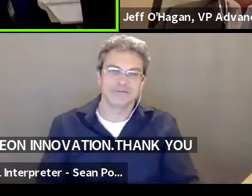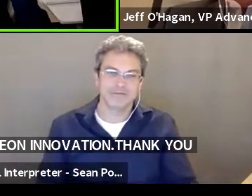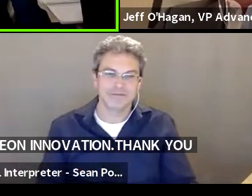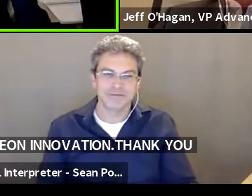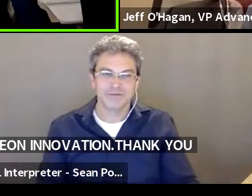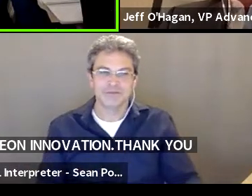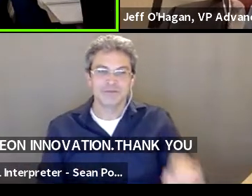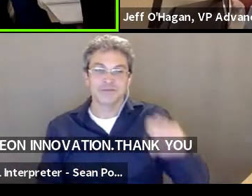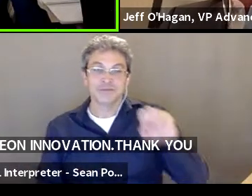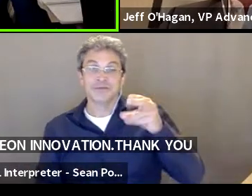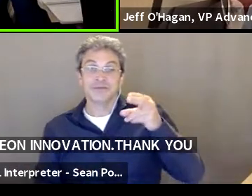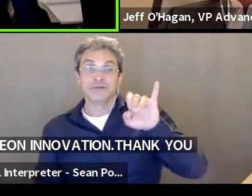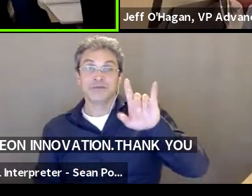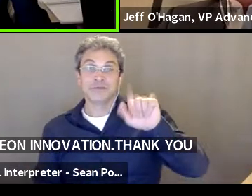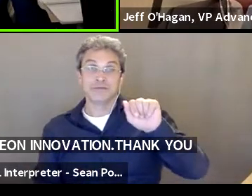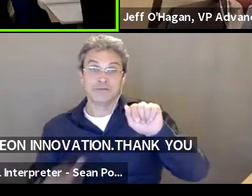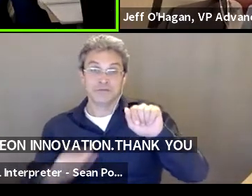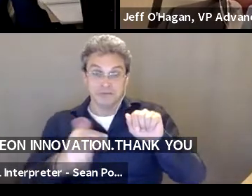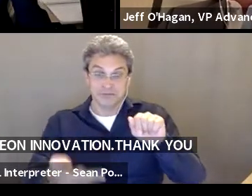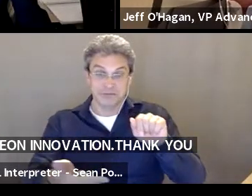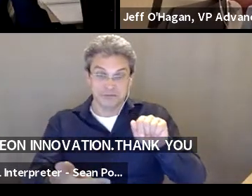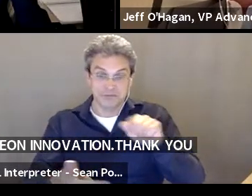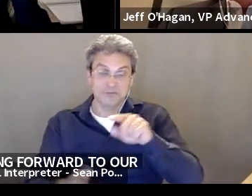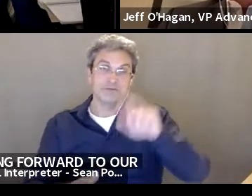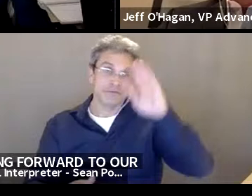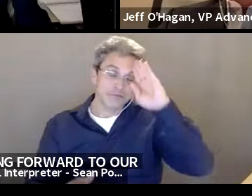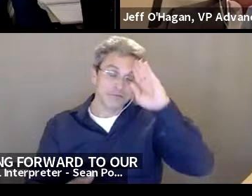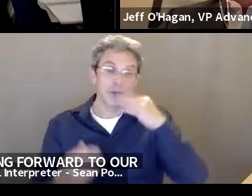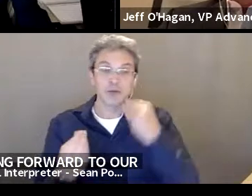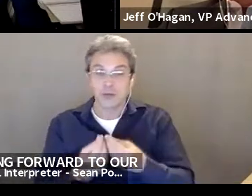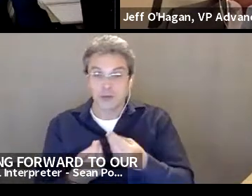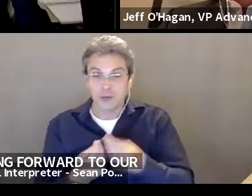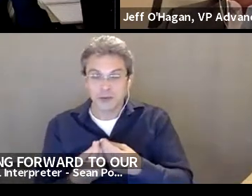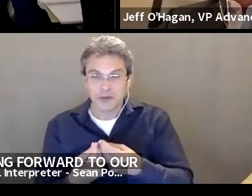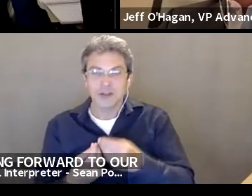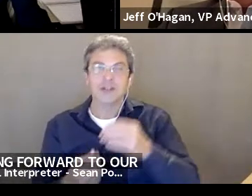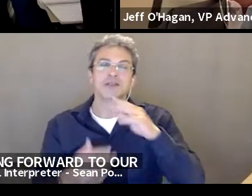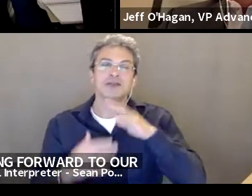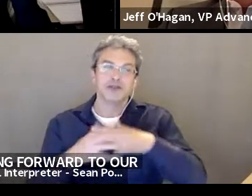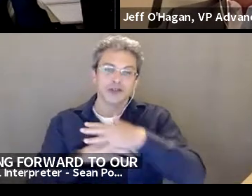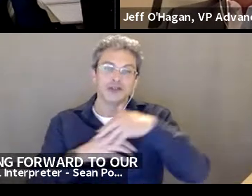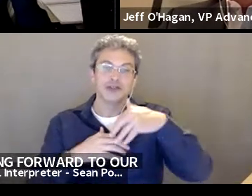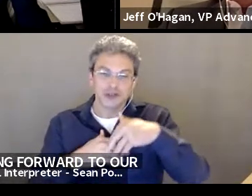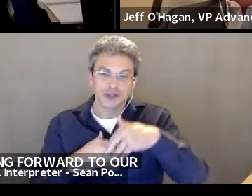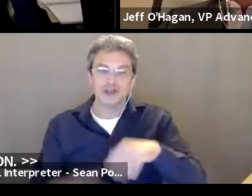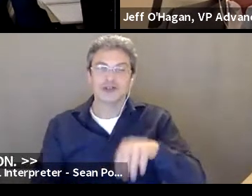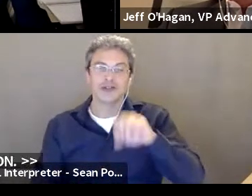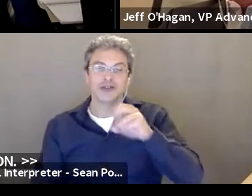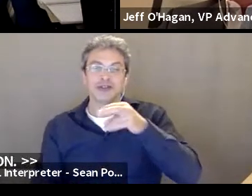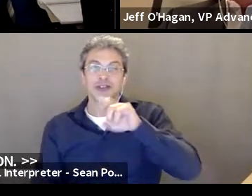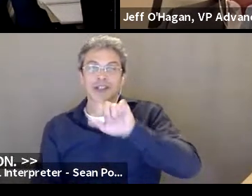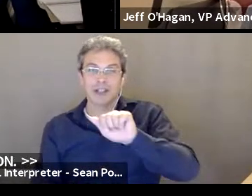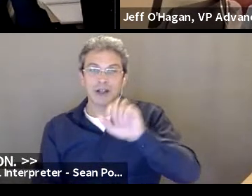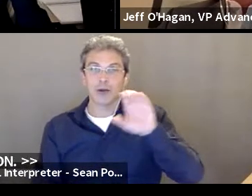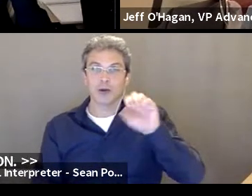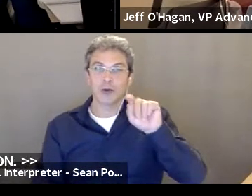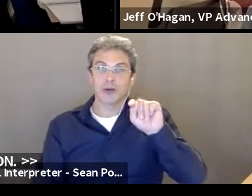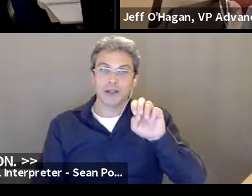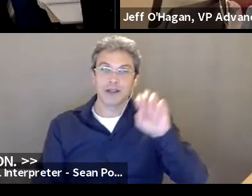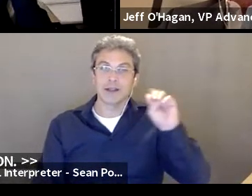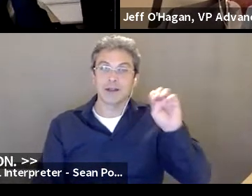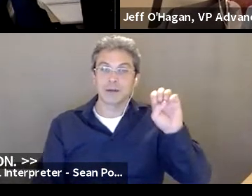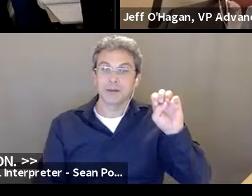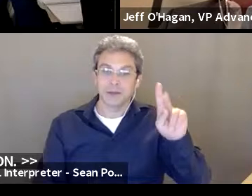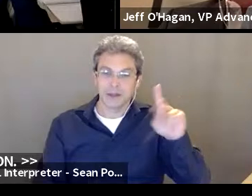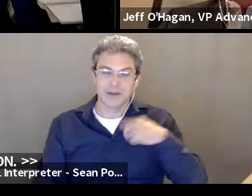Sheila? Ani, bonjour, kwe, hello. My name is Sheila Cote-Meek, and I'm the Vice President